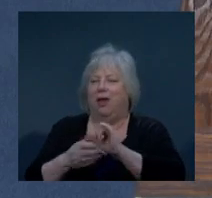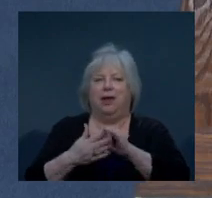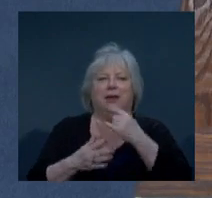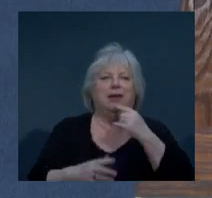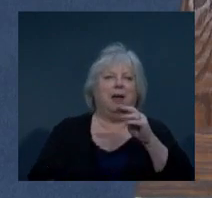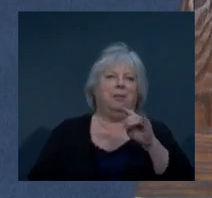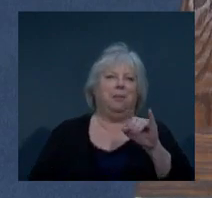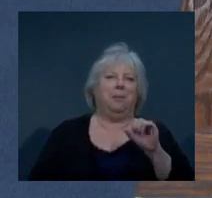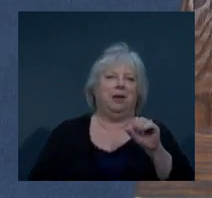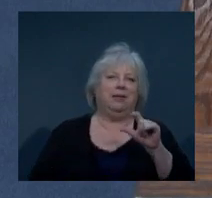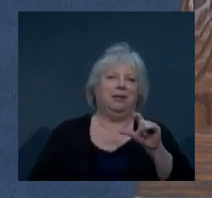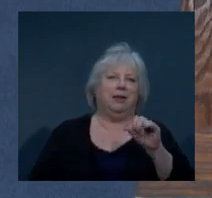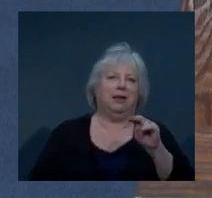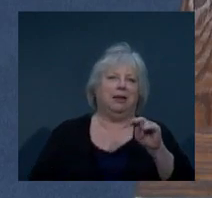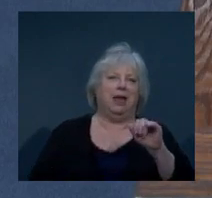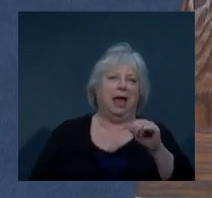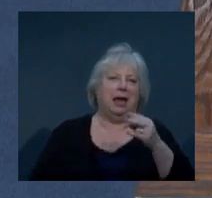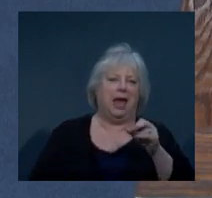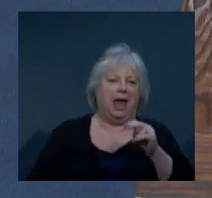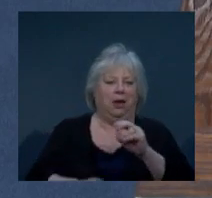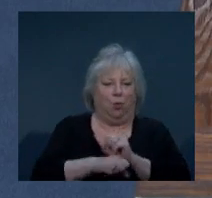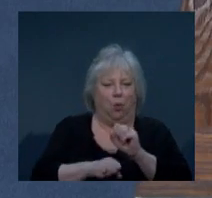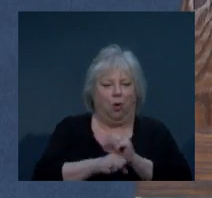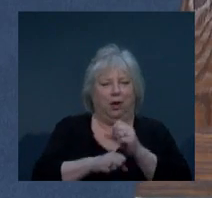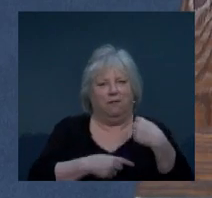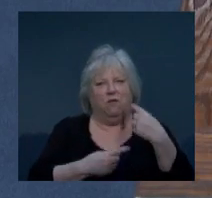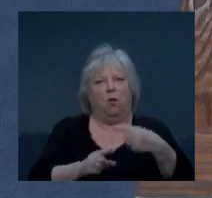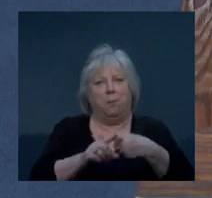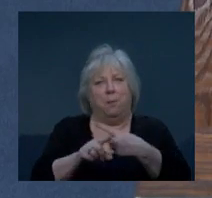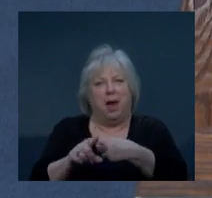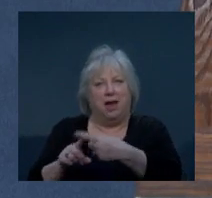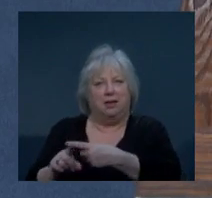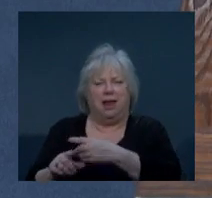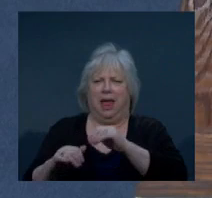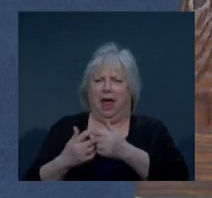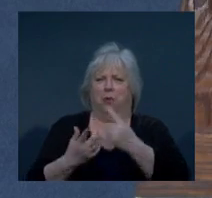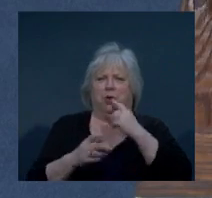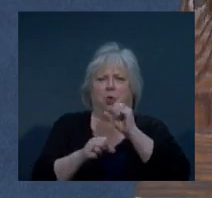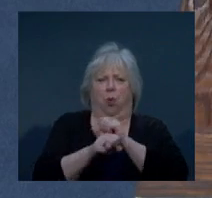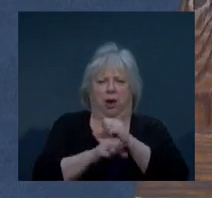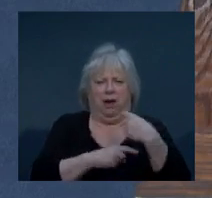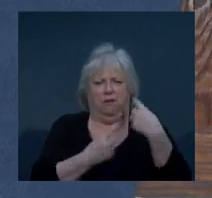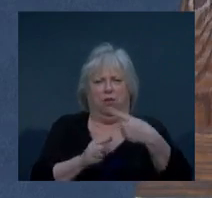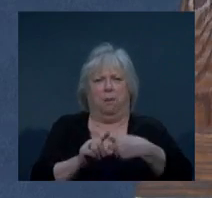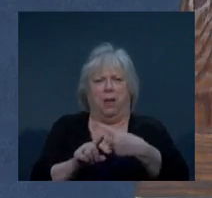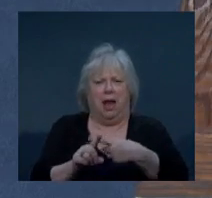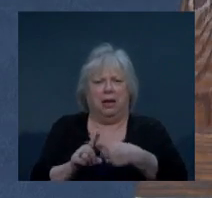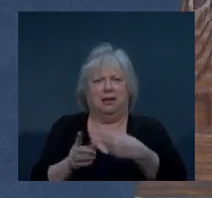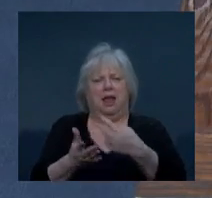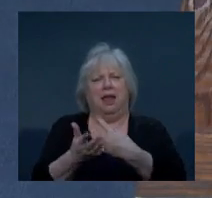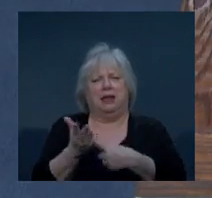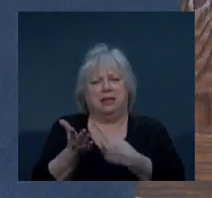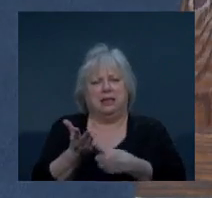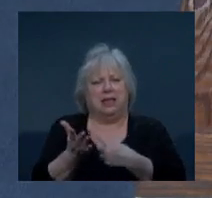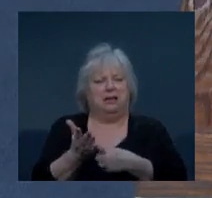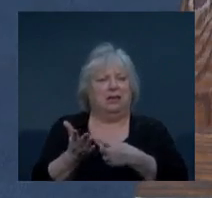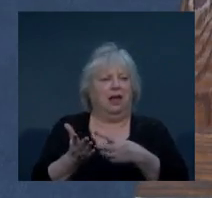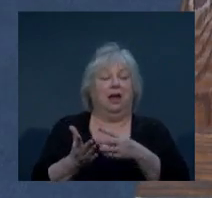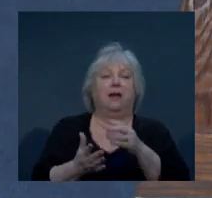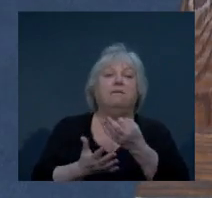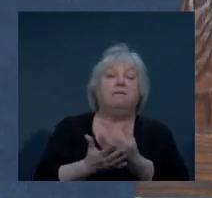months. How are you working on this for months and talking about it? In fact, you even had one of your